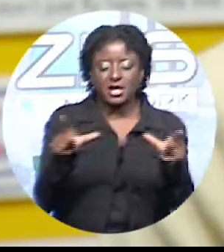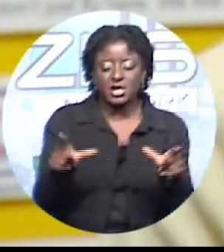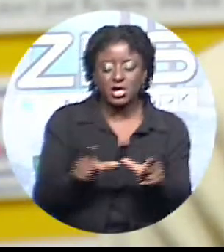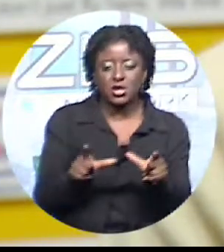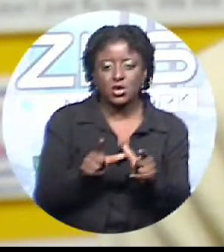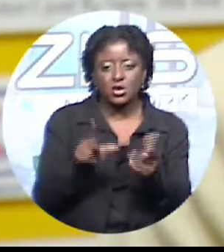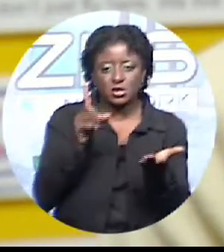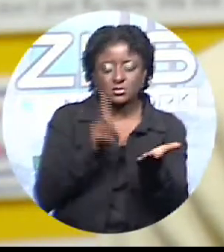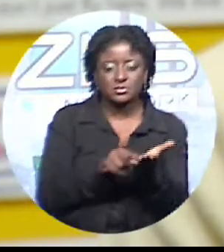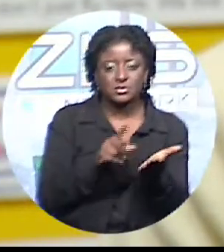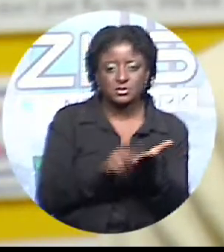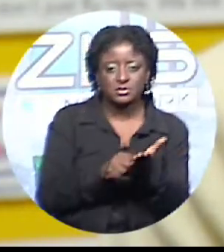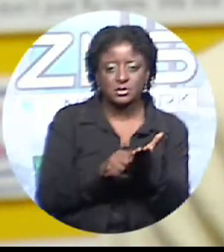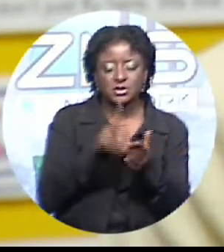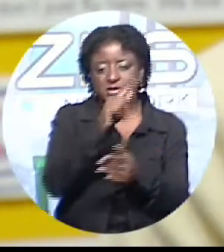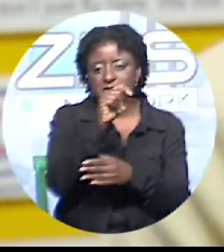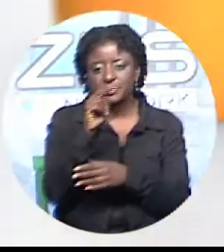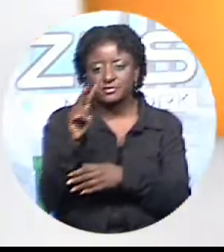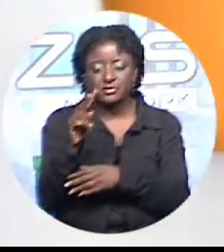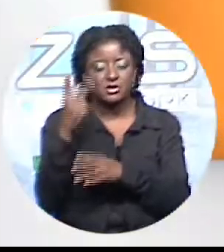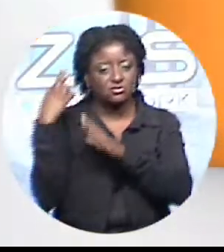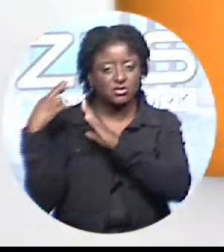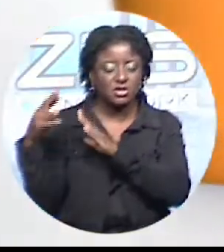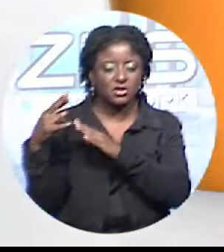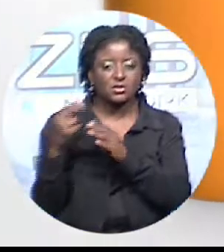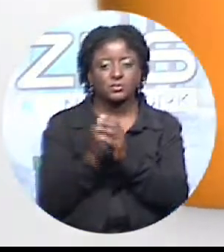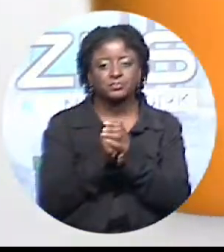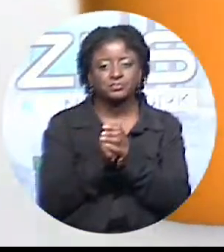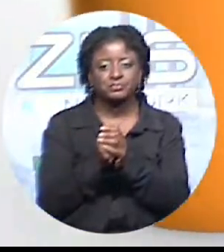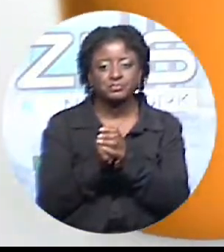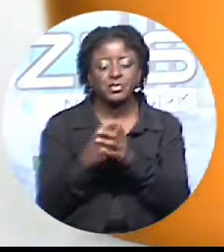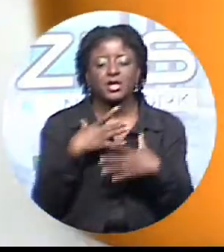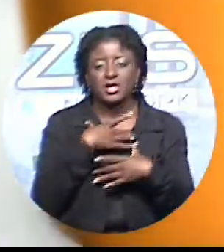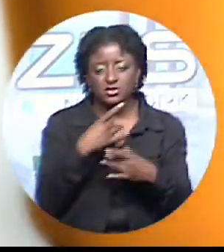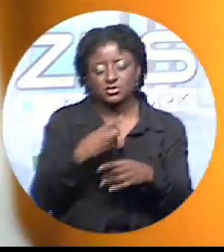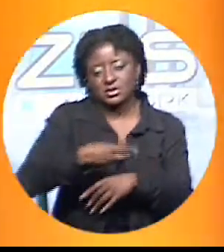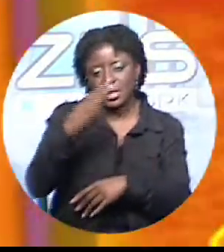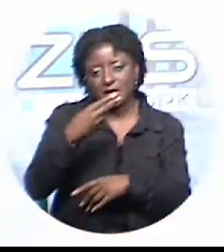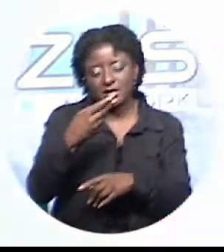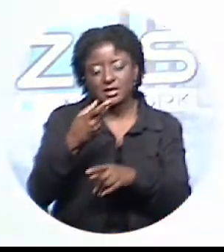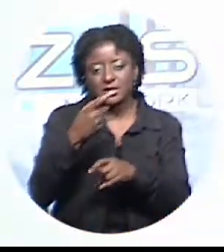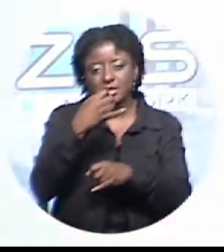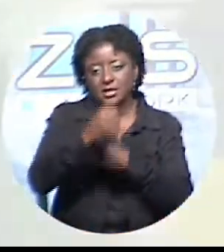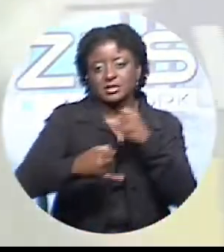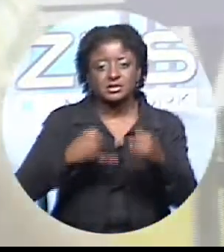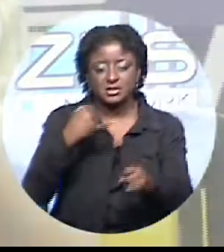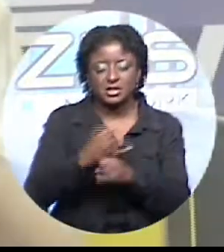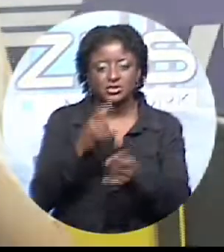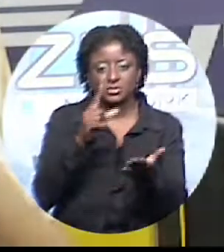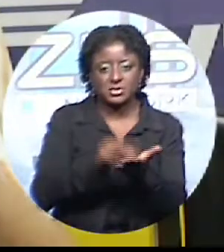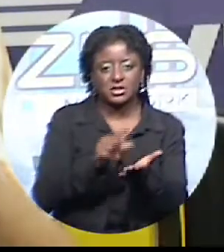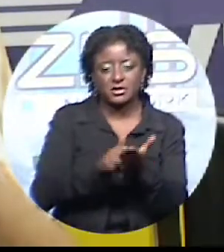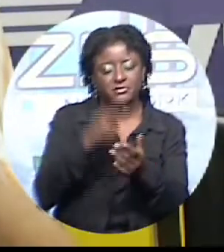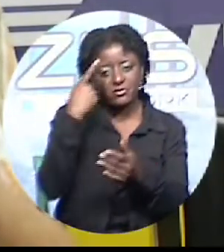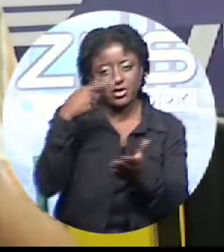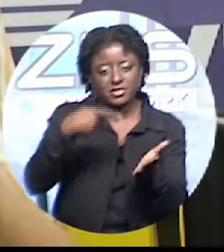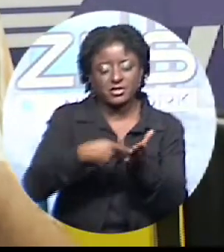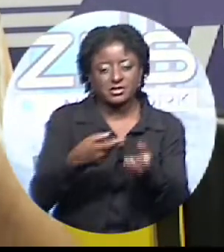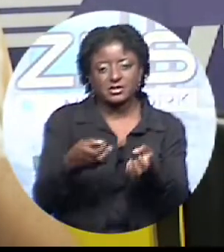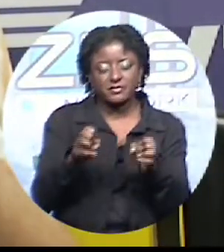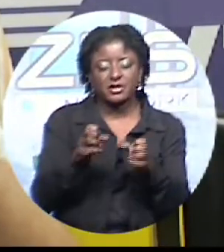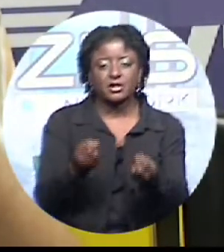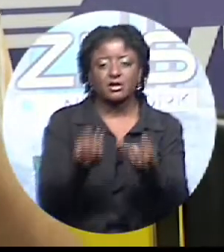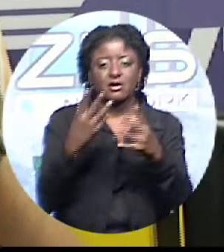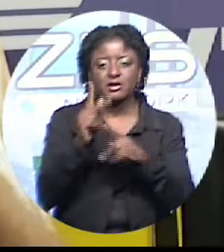the international media has already started applying. So far, the interest is high from the international media for this event. We've already had a lot of